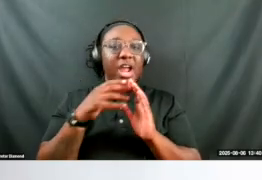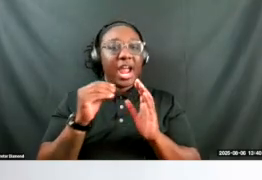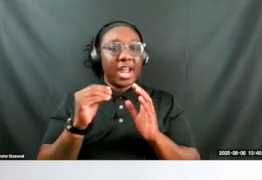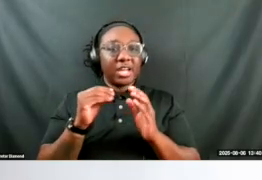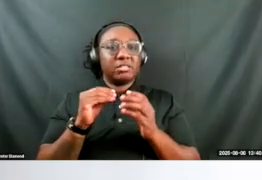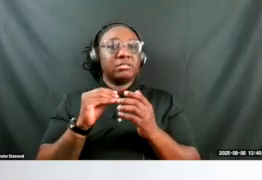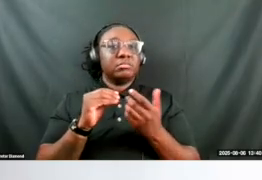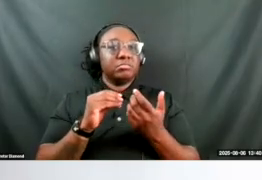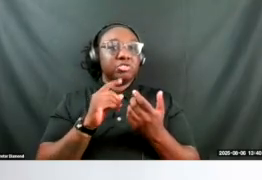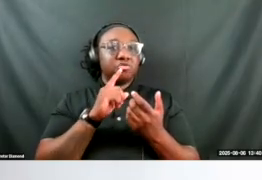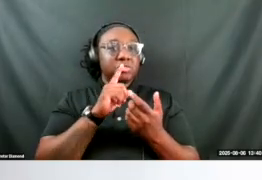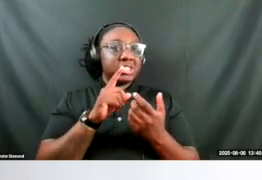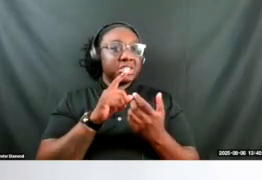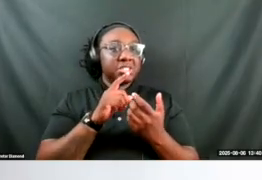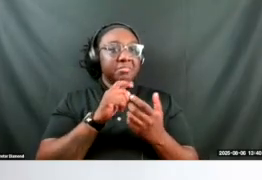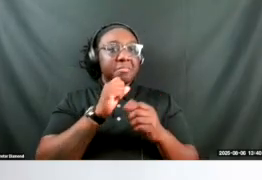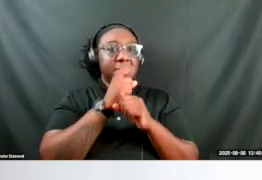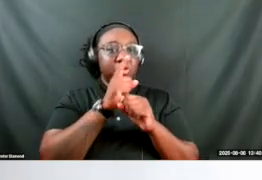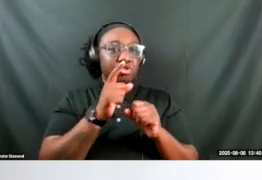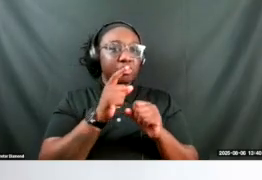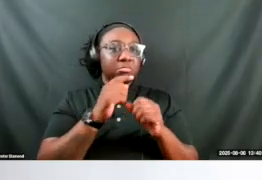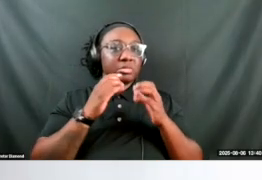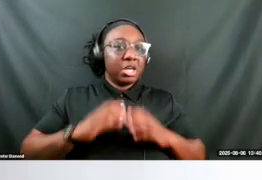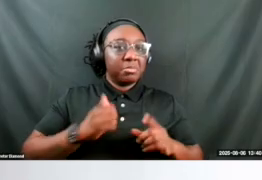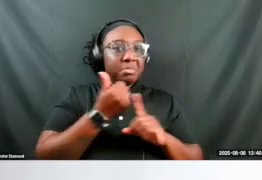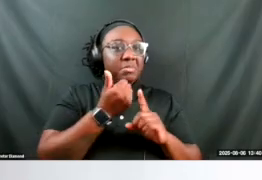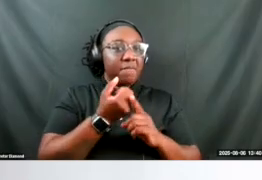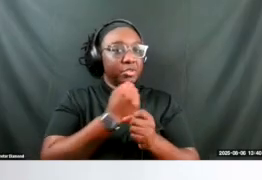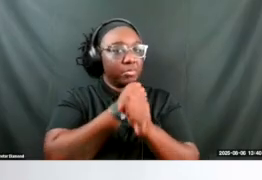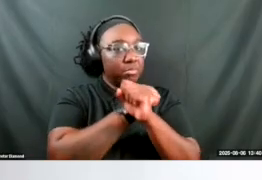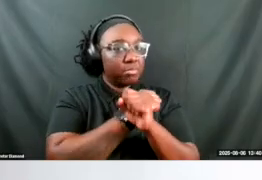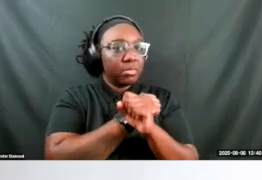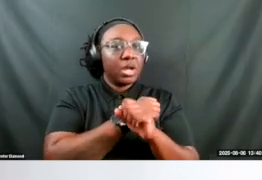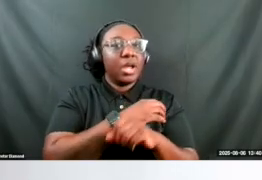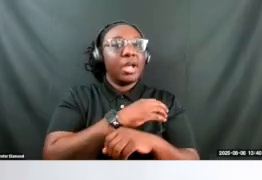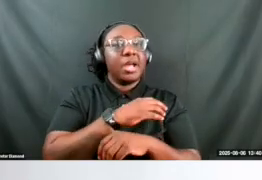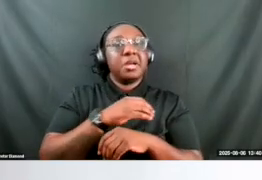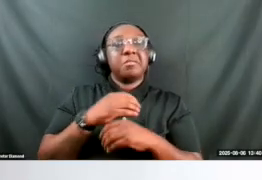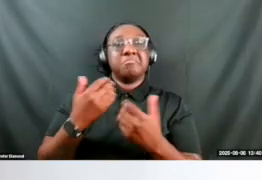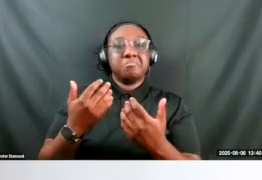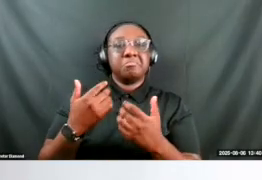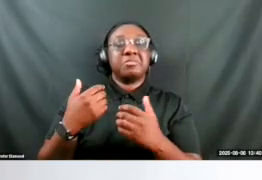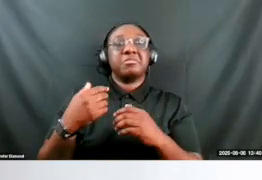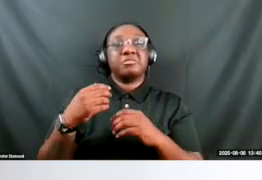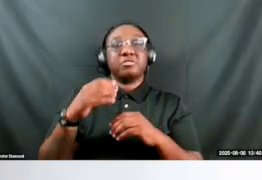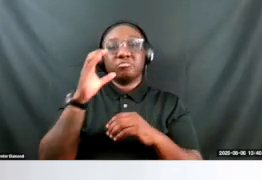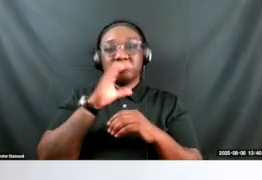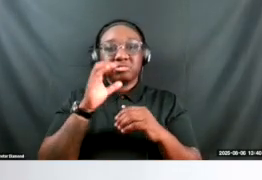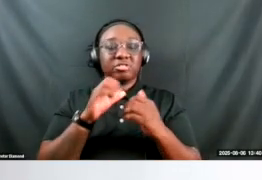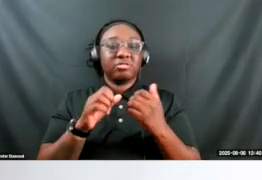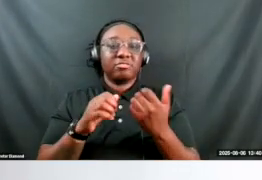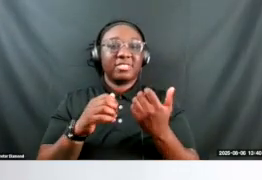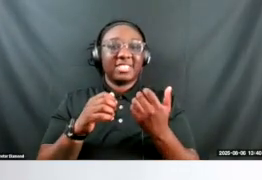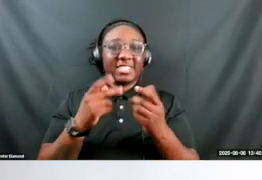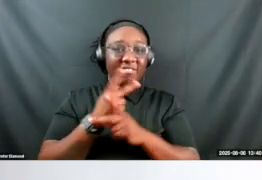reduce confusion from dealers. So with that, we heard that we need more clarity on who would manage this list